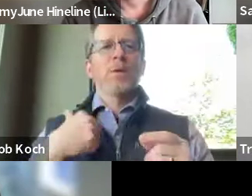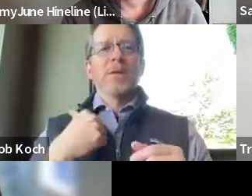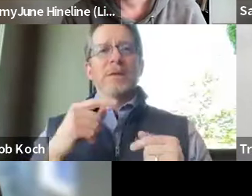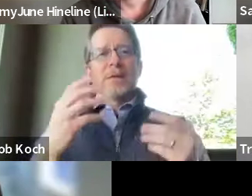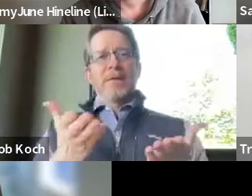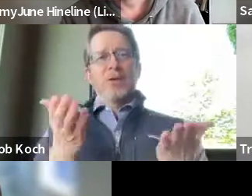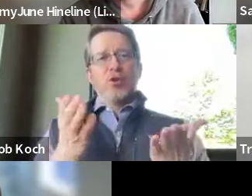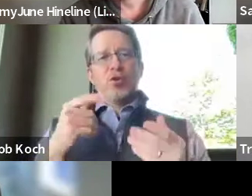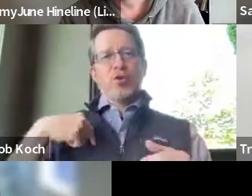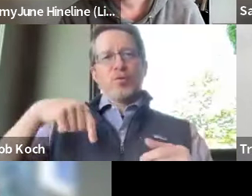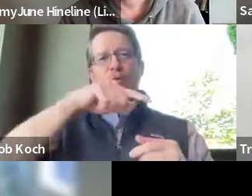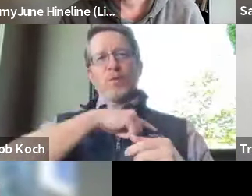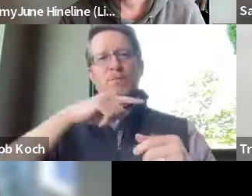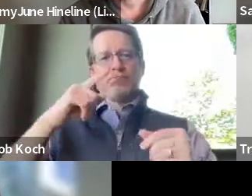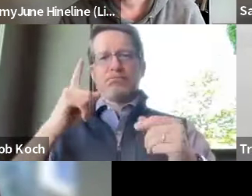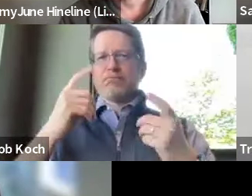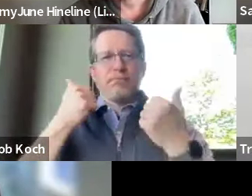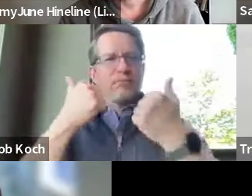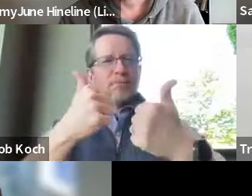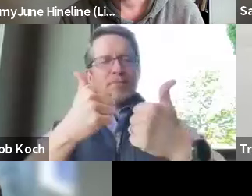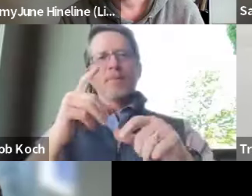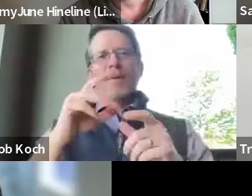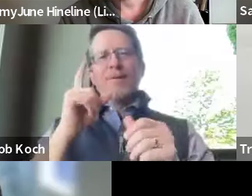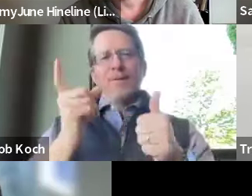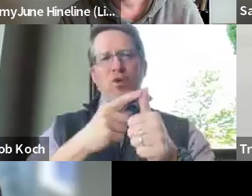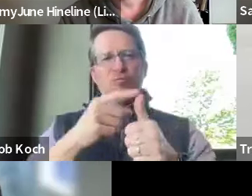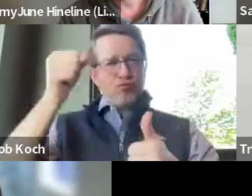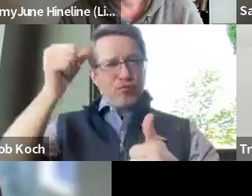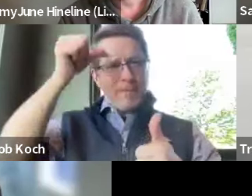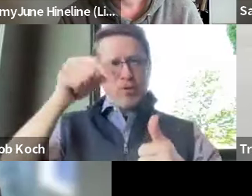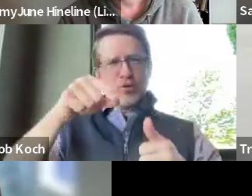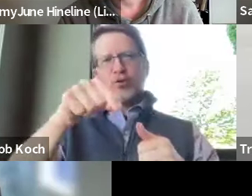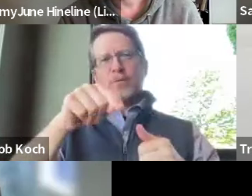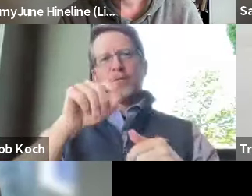Nice to meet you all. And Rob's saying, okay, so we